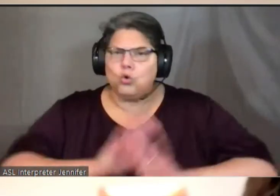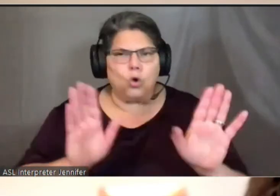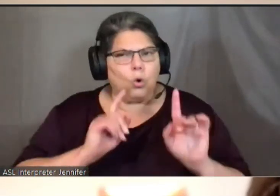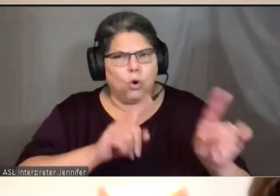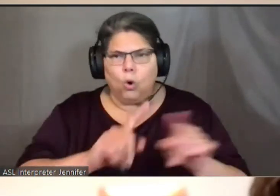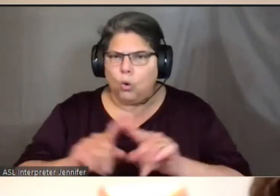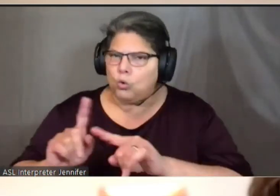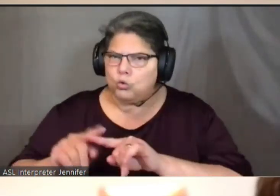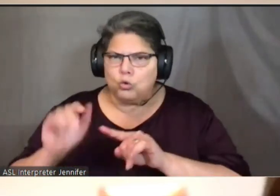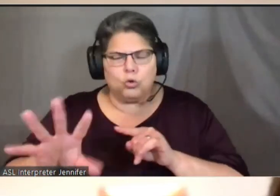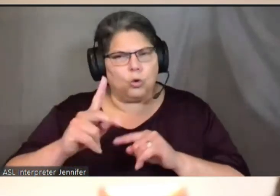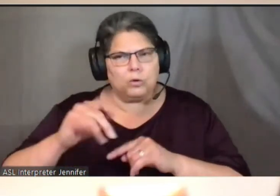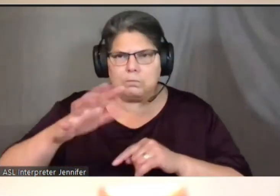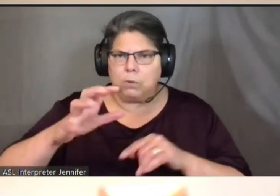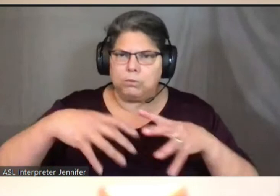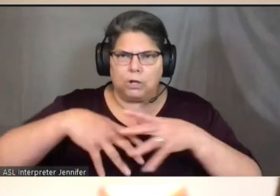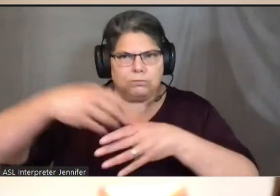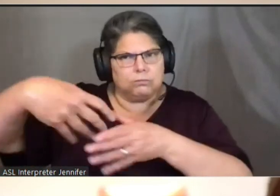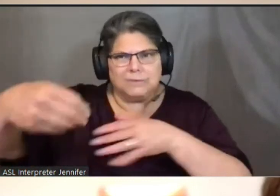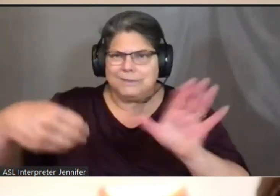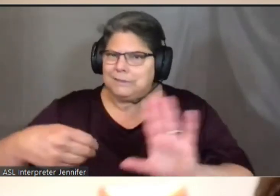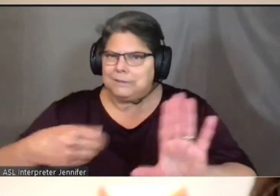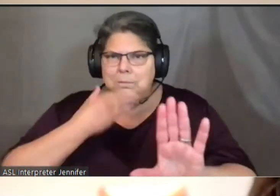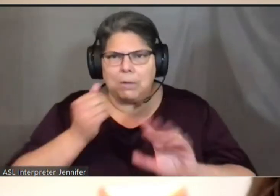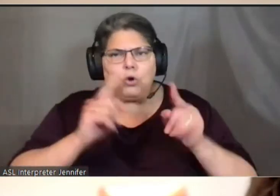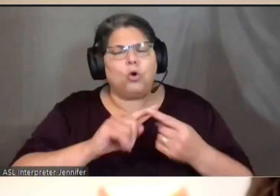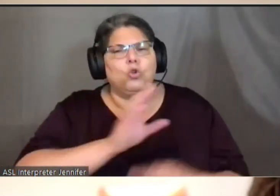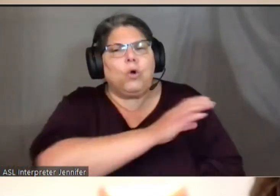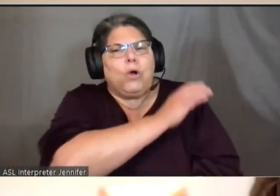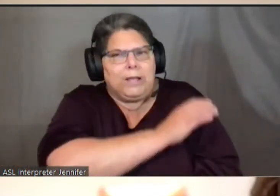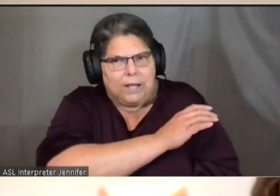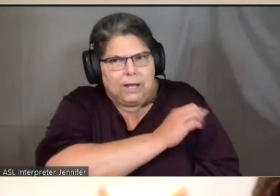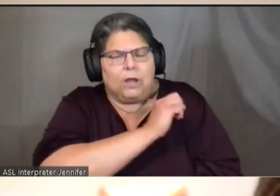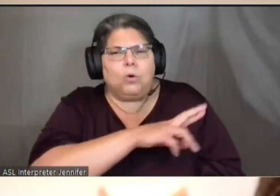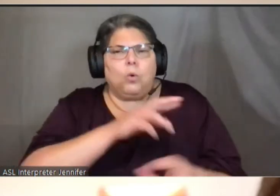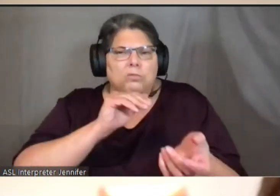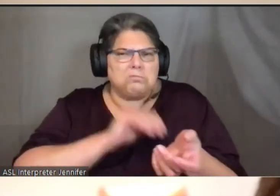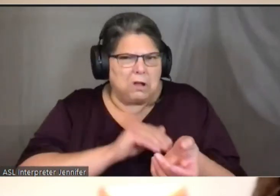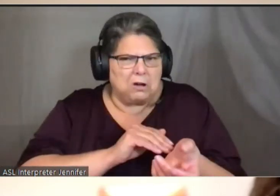surveillance sites, but should go to their clinics or providers on weekdays